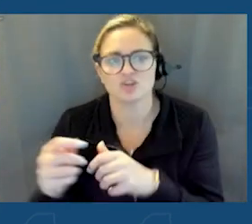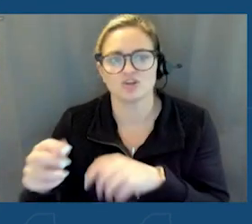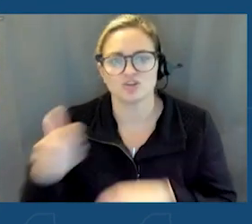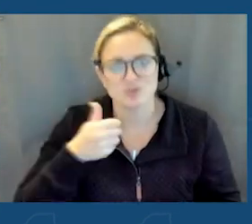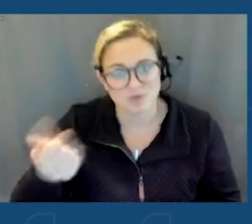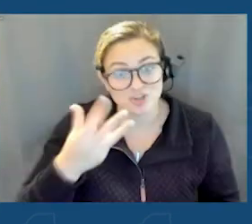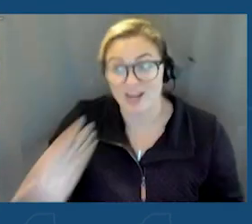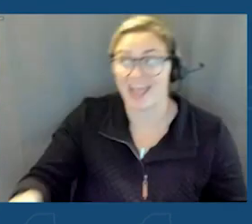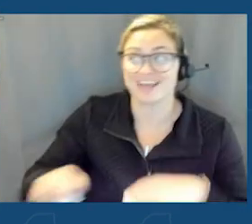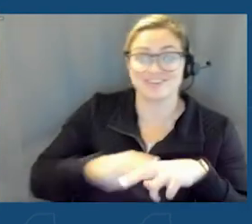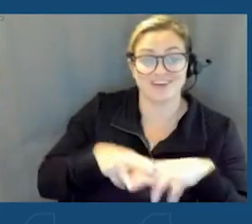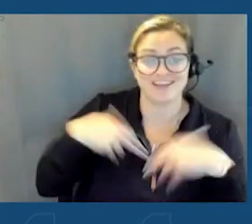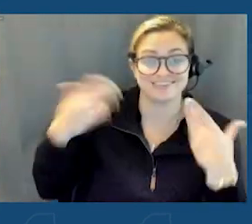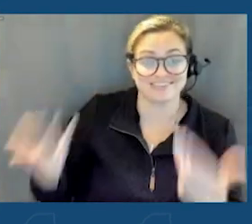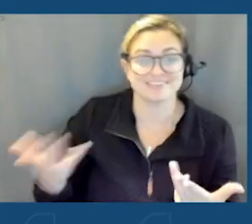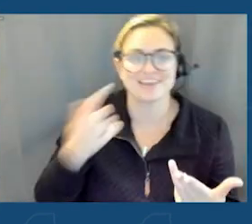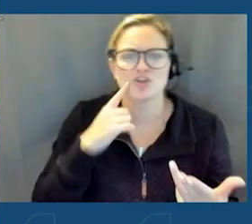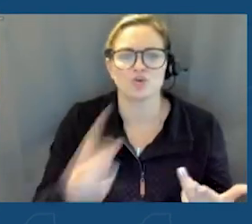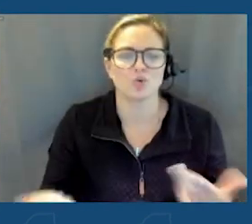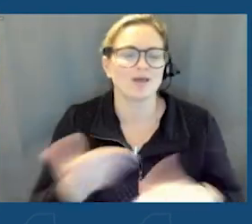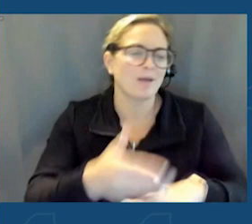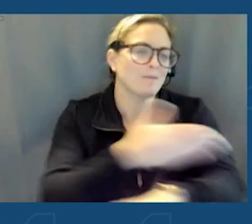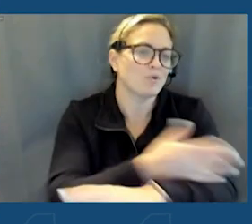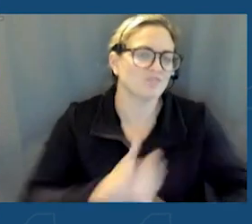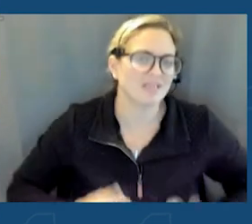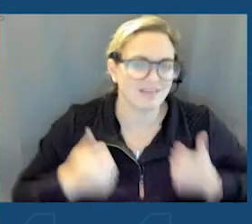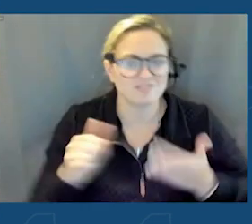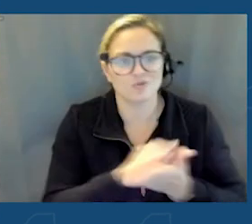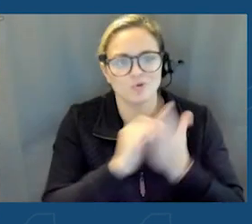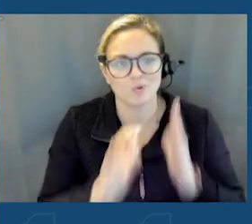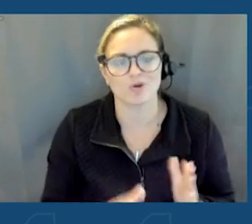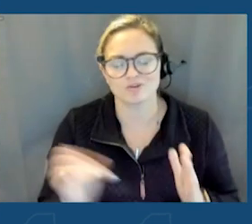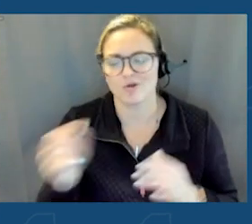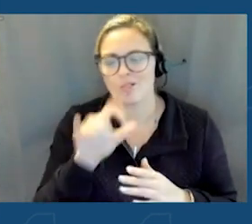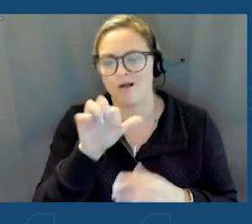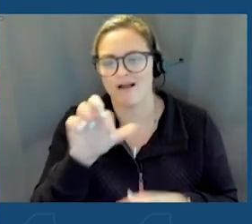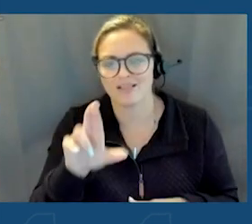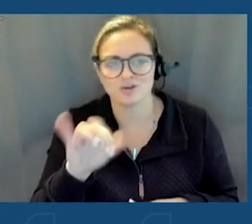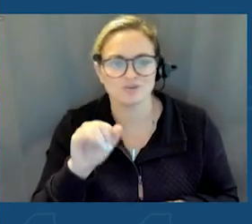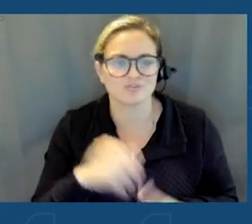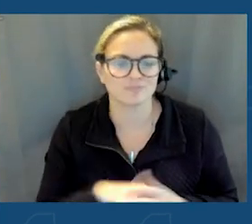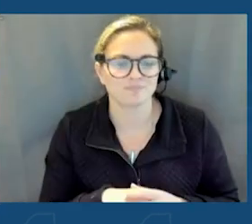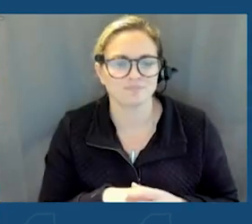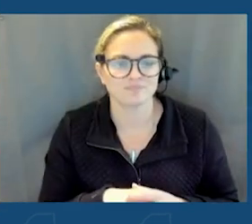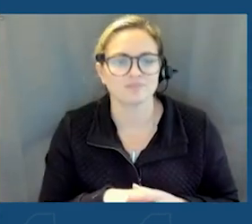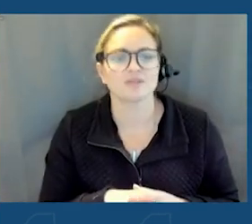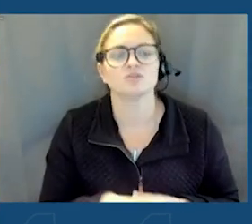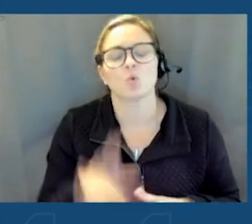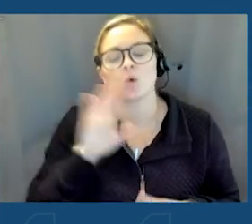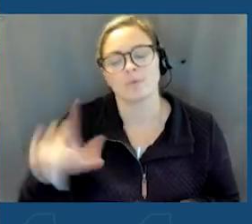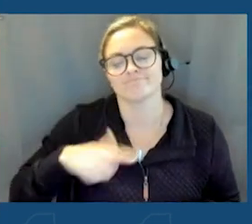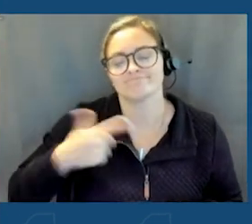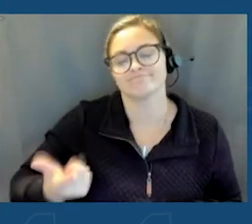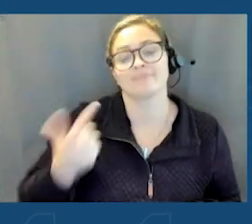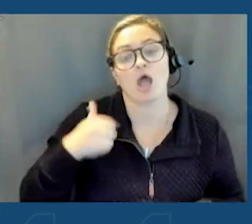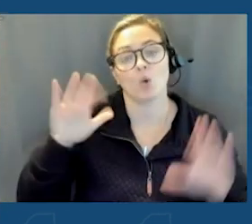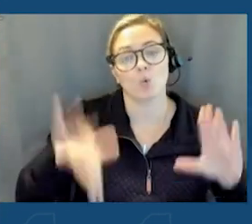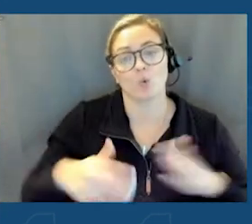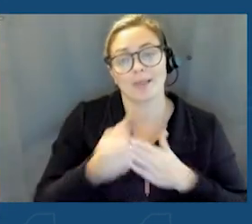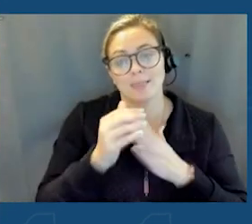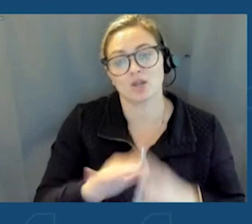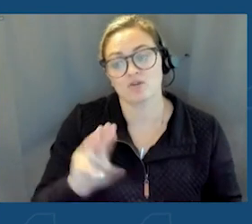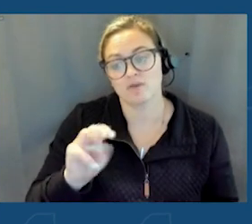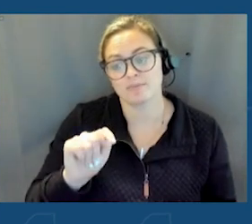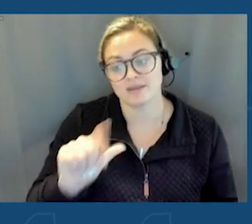trains to better the lives of all New Yorkers and all Long Islanders. So thank you very much. And with that, I'm going to introduce our great leader of the MTA,